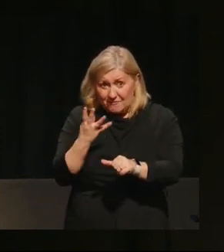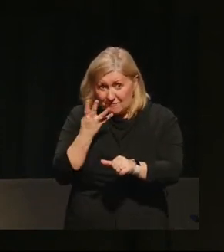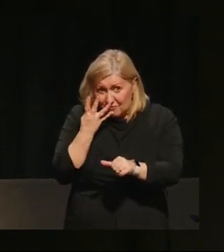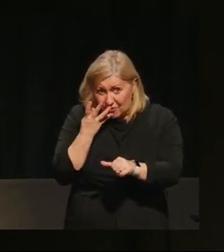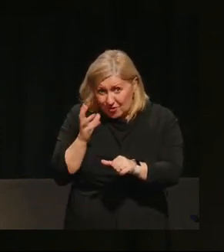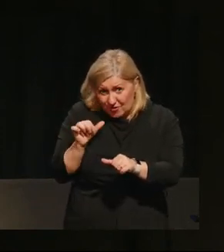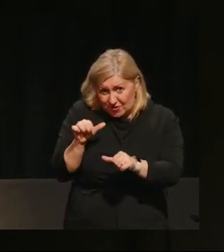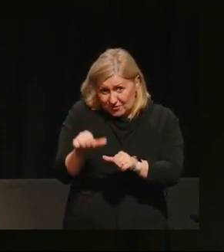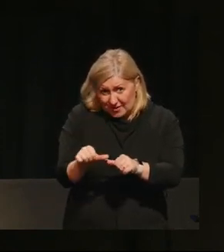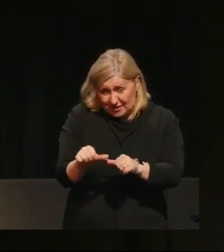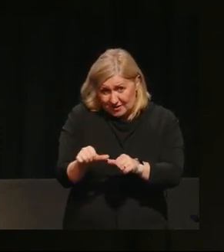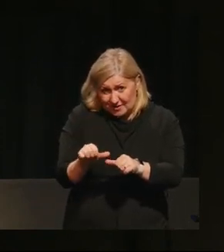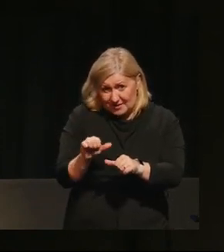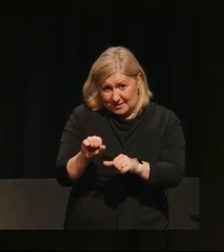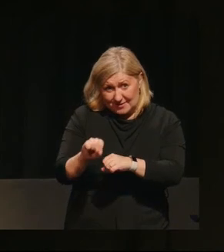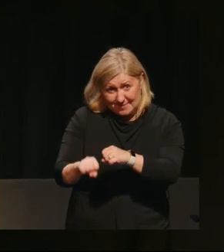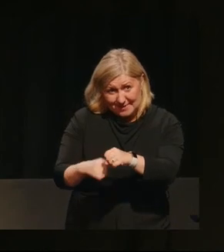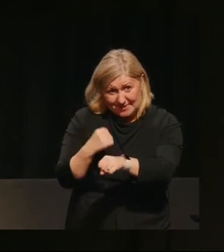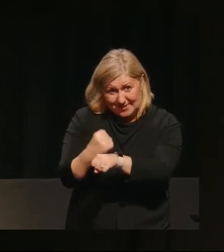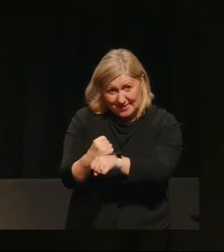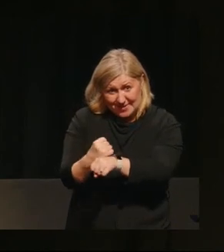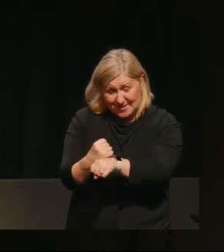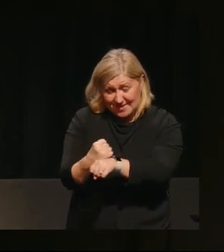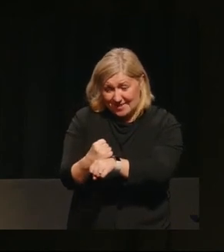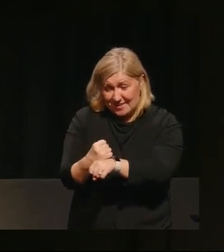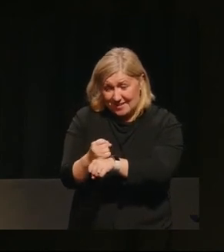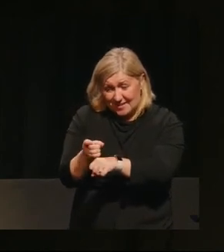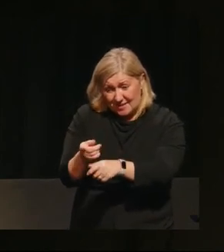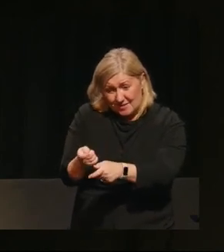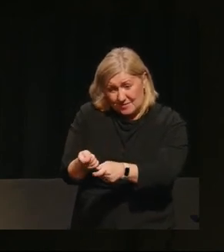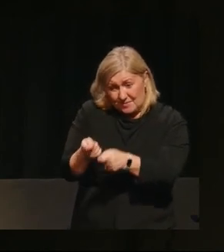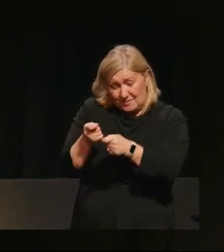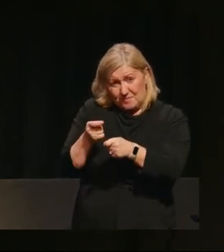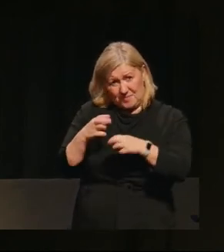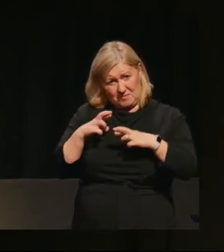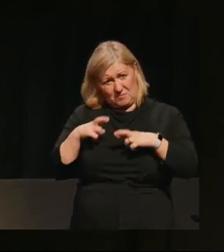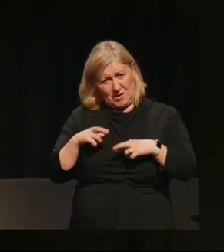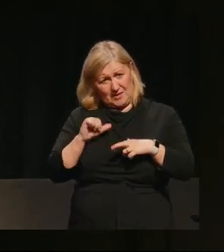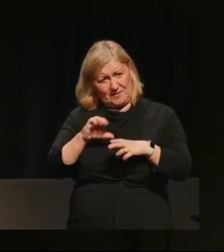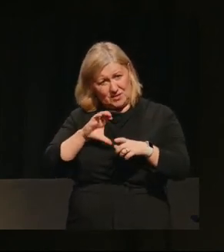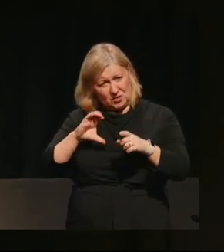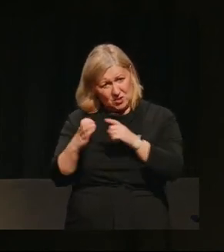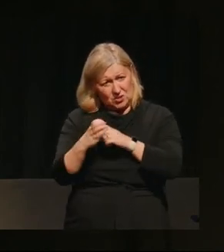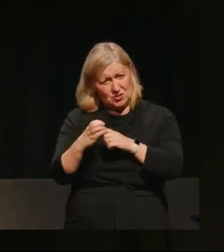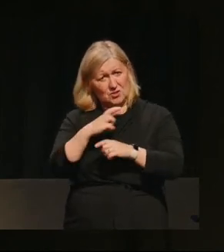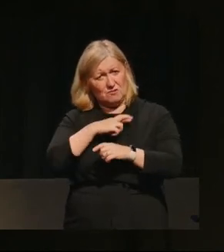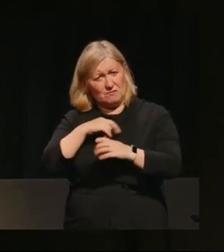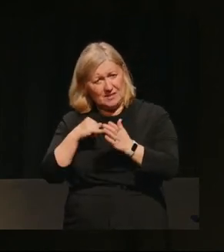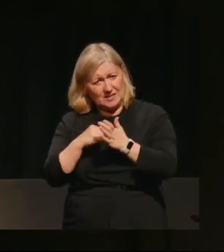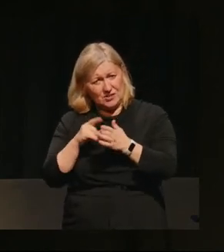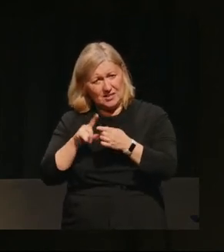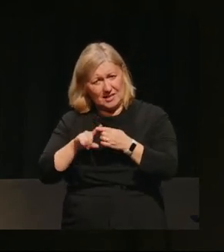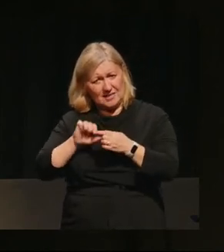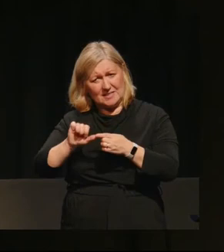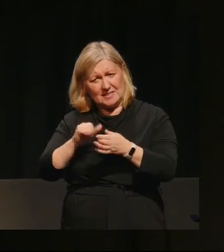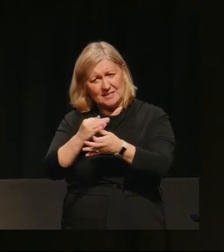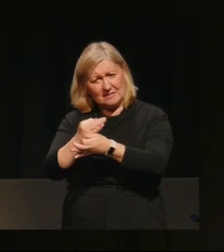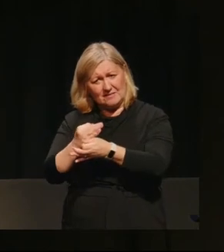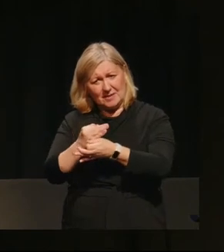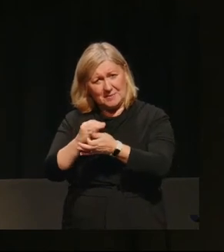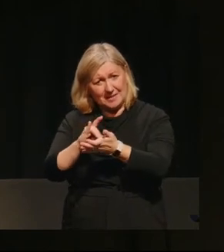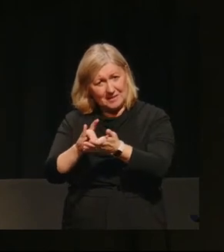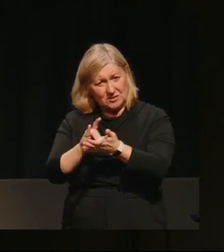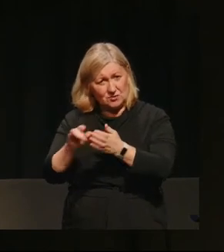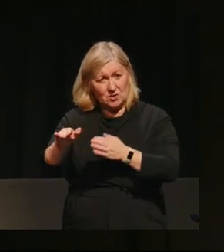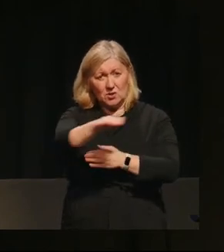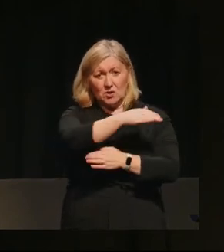survivor, to be proud of his culture, his religion, and his family history. We